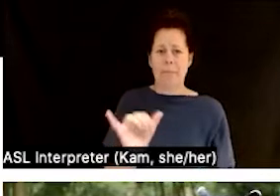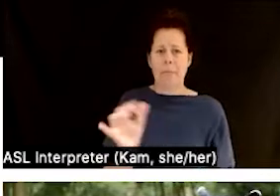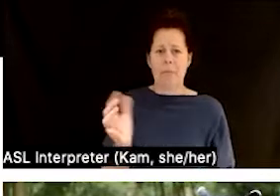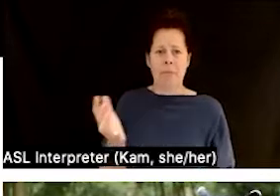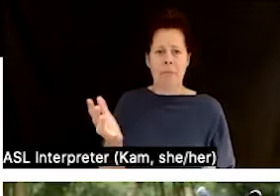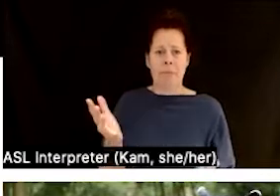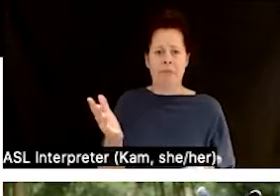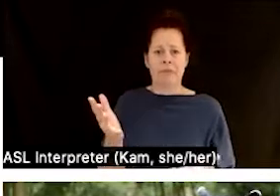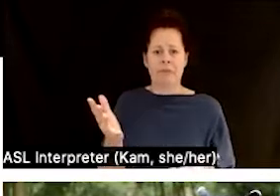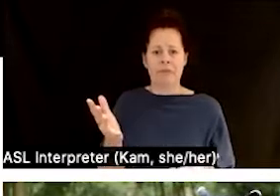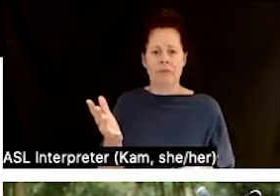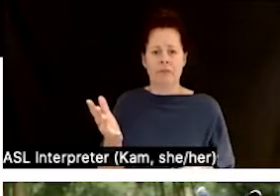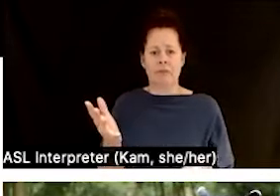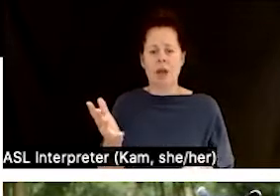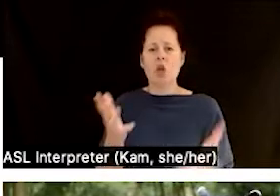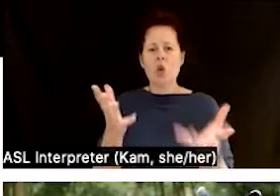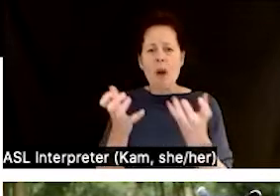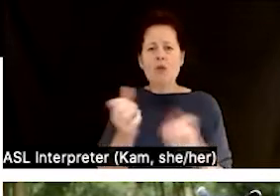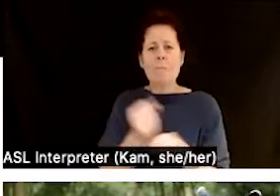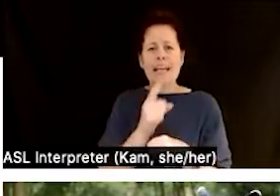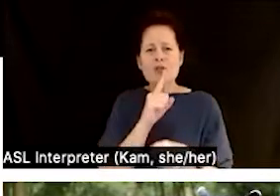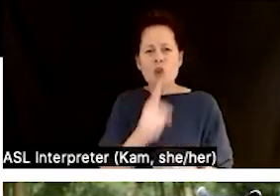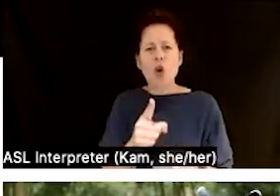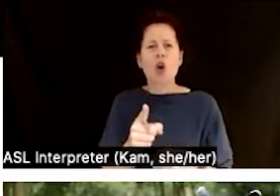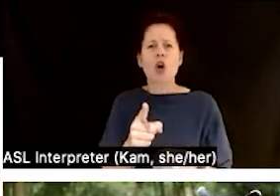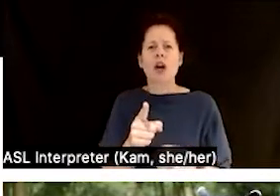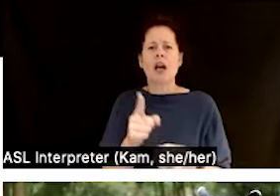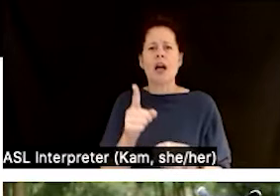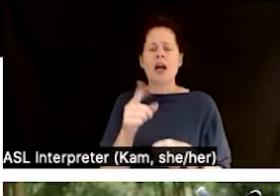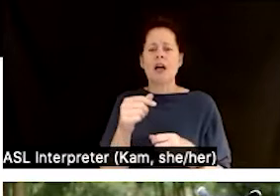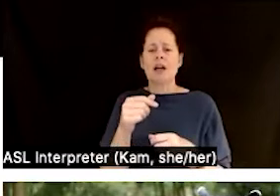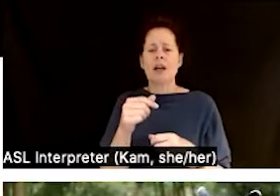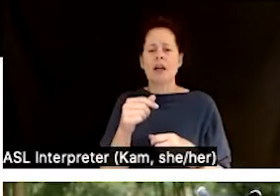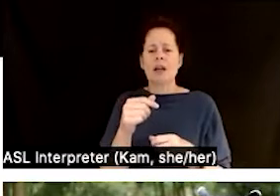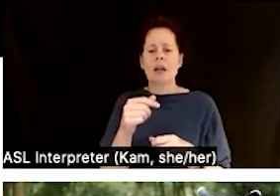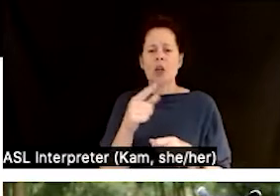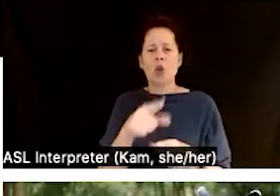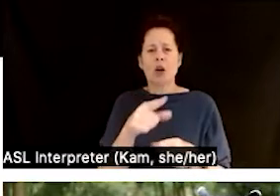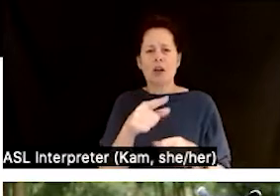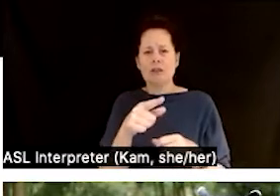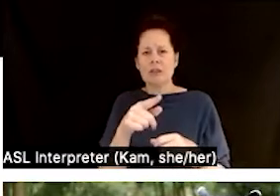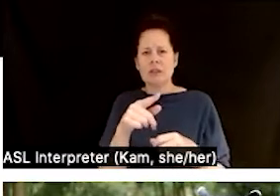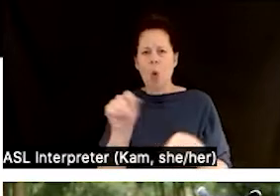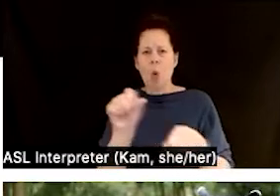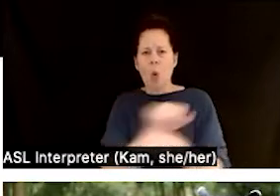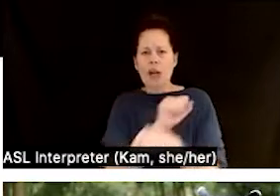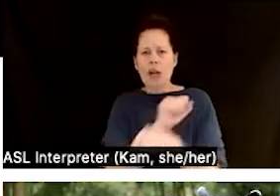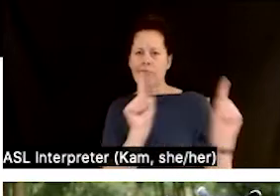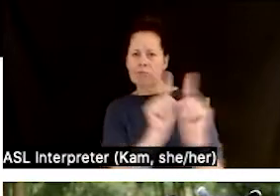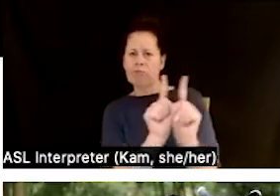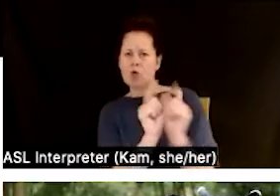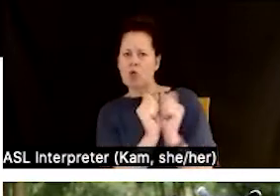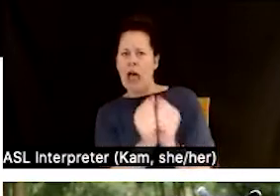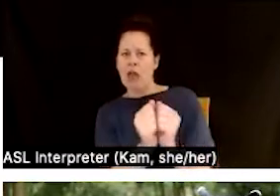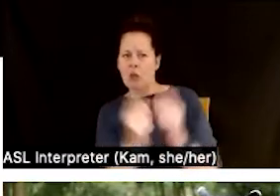make sure that you're really looking to work within those folks and figuring out what best fits for their role.